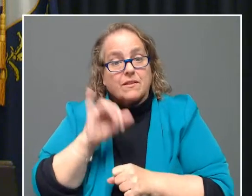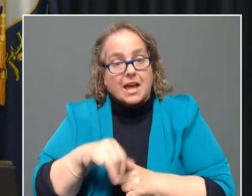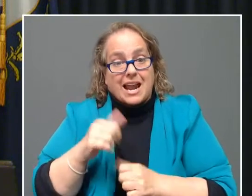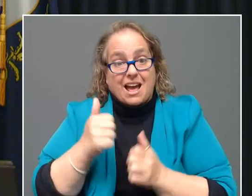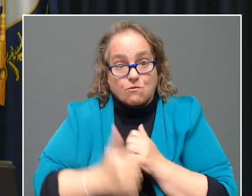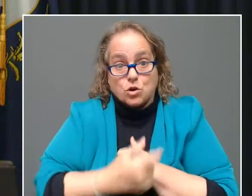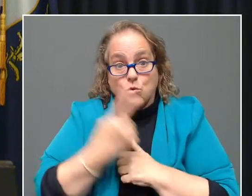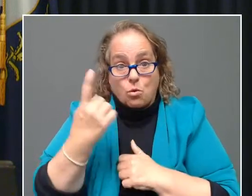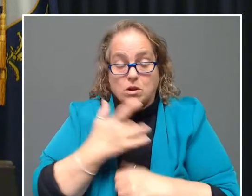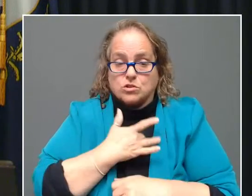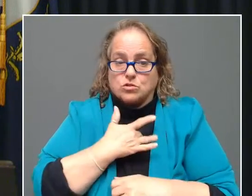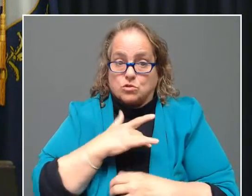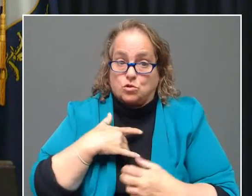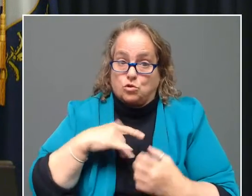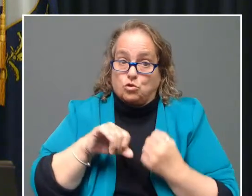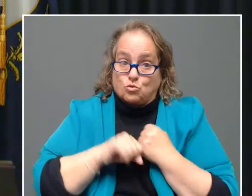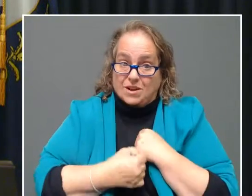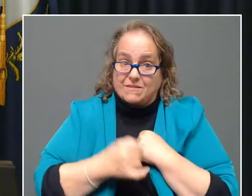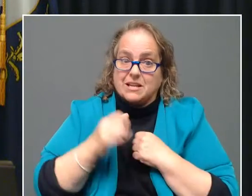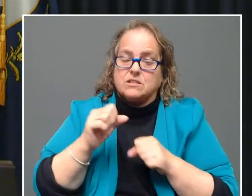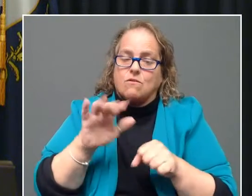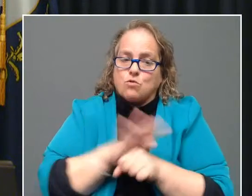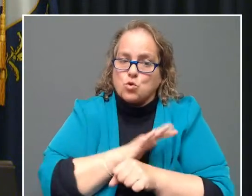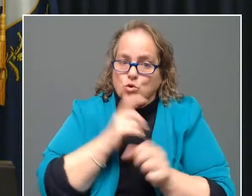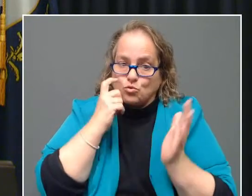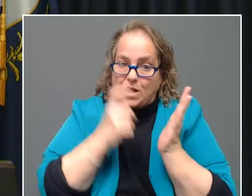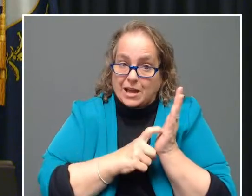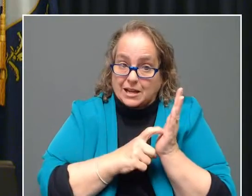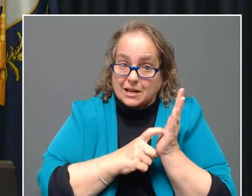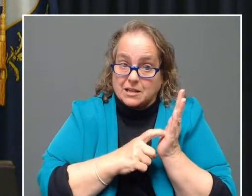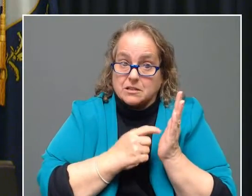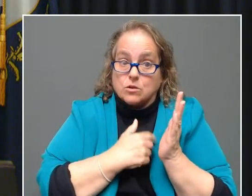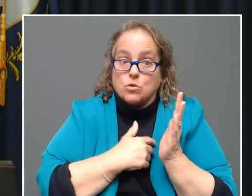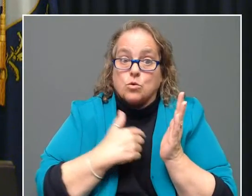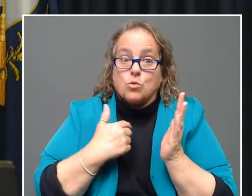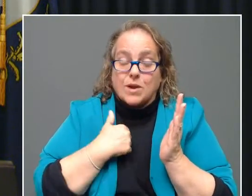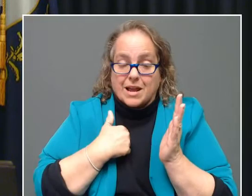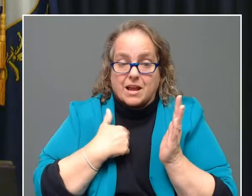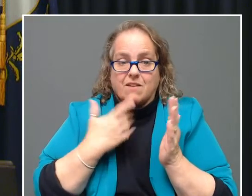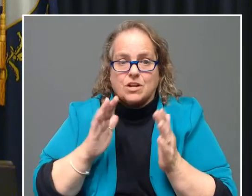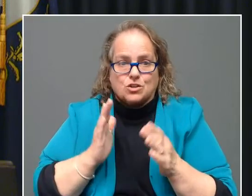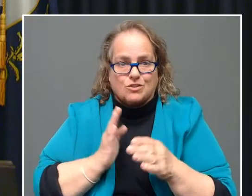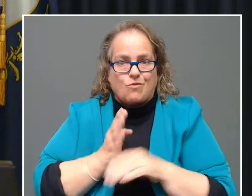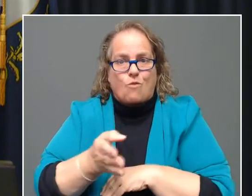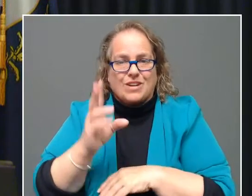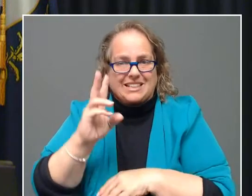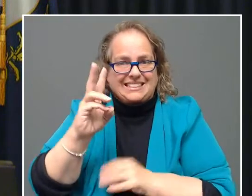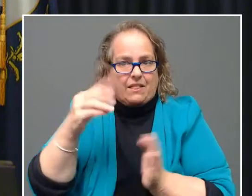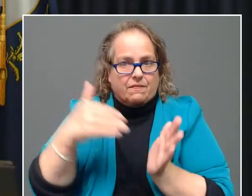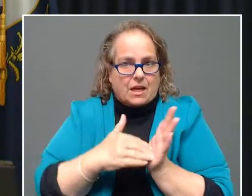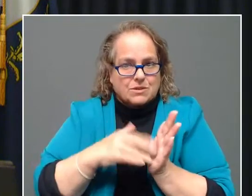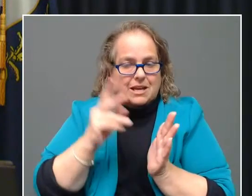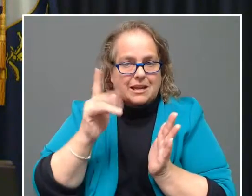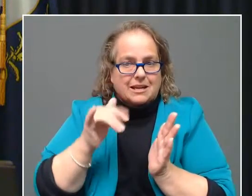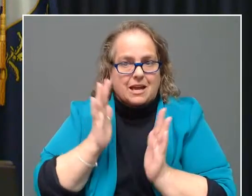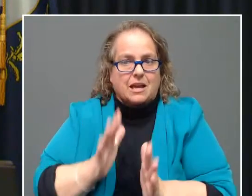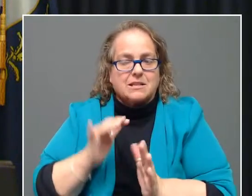grief is fully recognized. We passed over 6,000 Kentuckians that have died from this